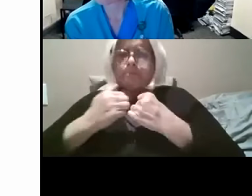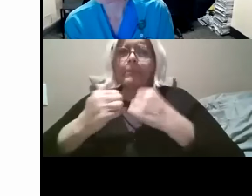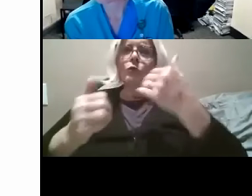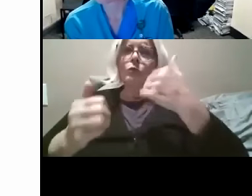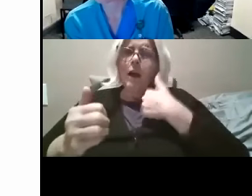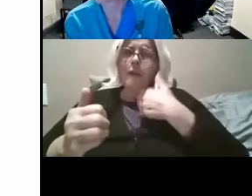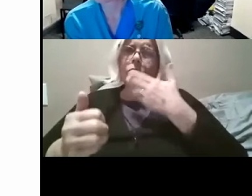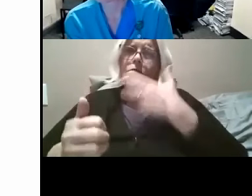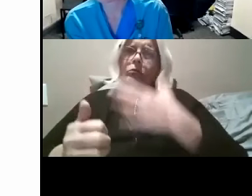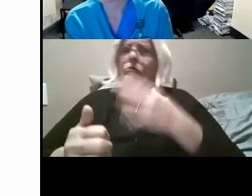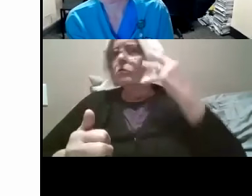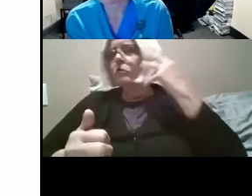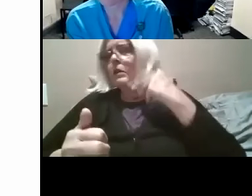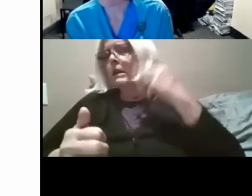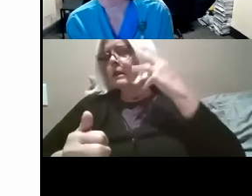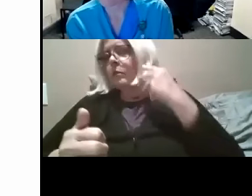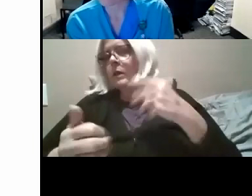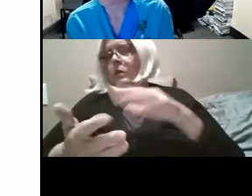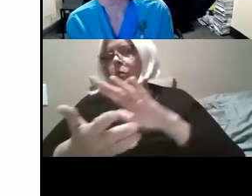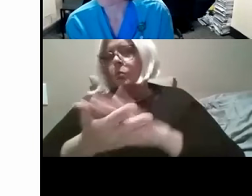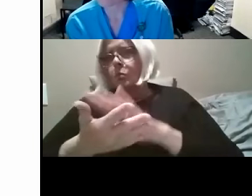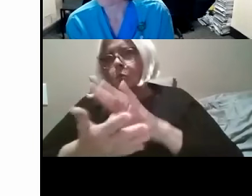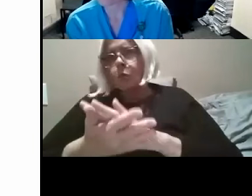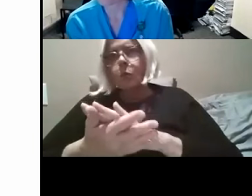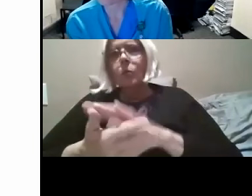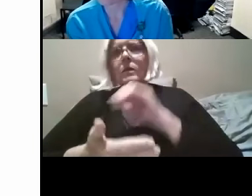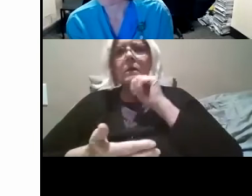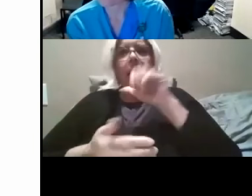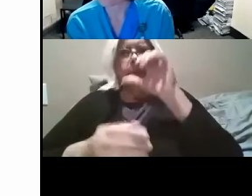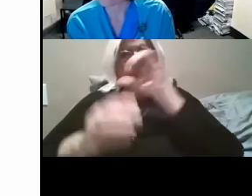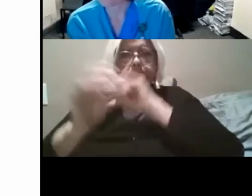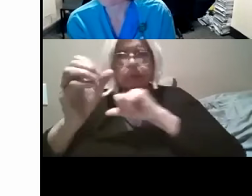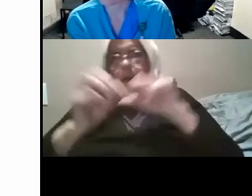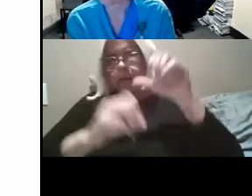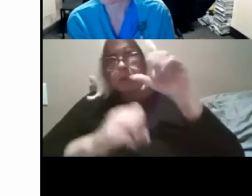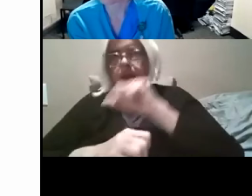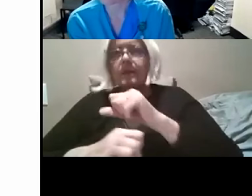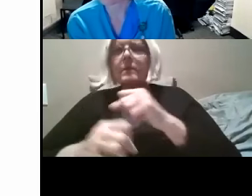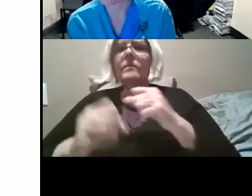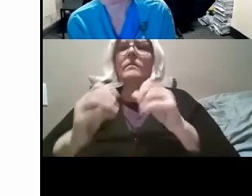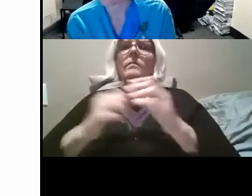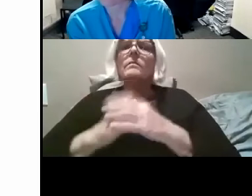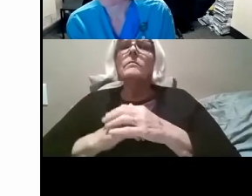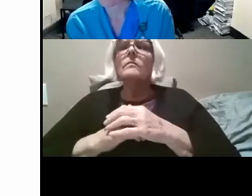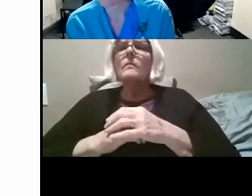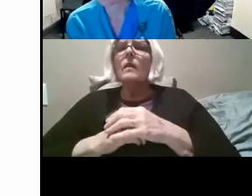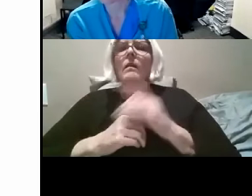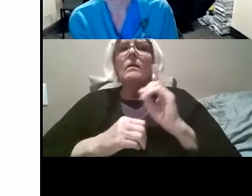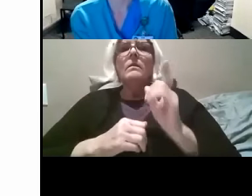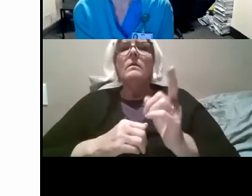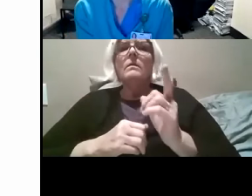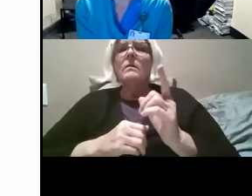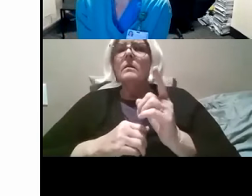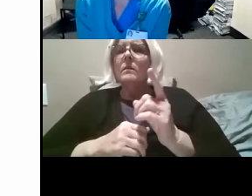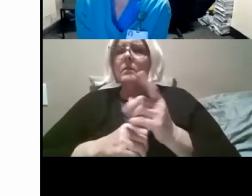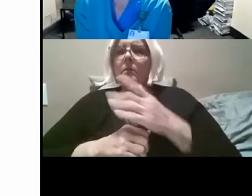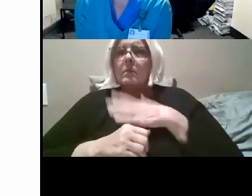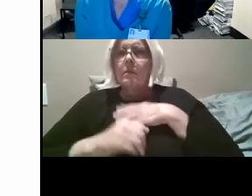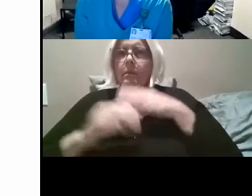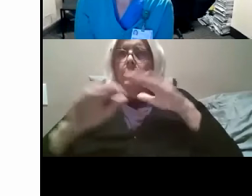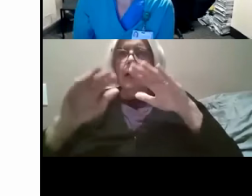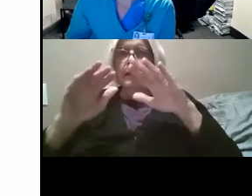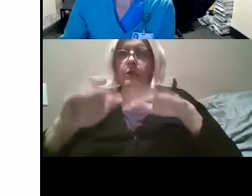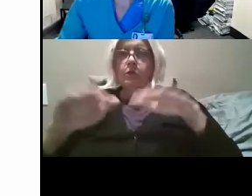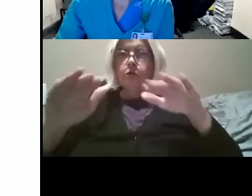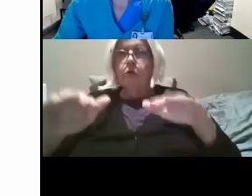about protecting our whole community, that we have friends whose they both have friends whose parents have